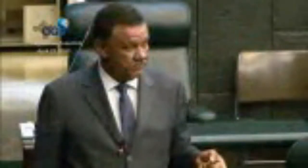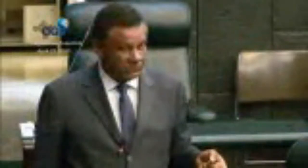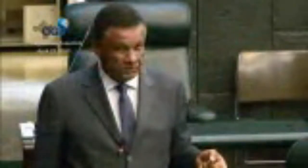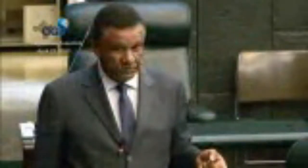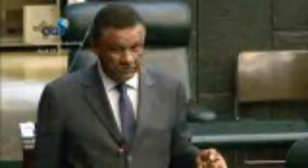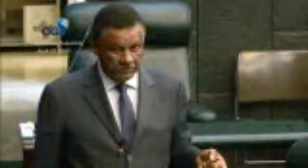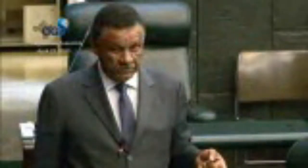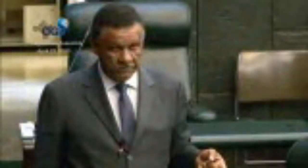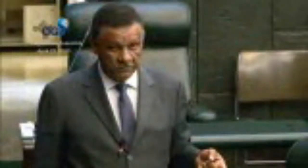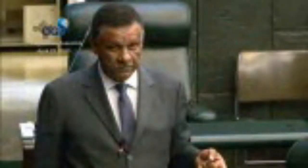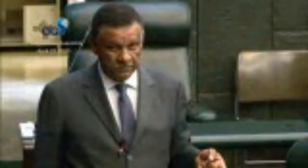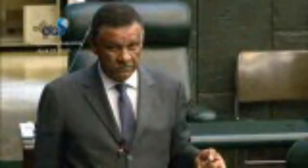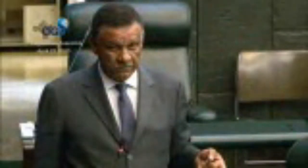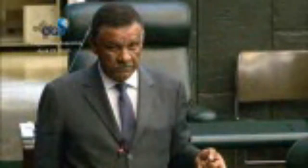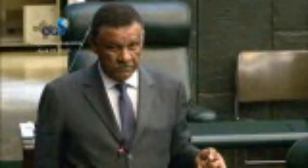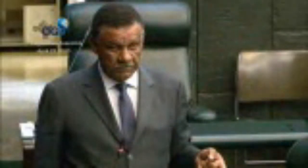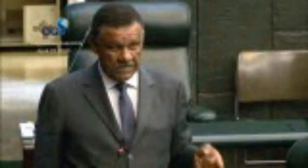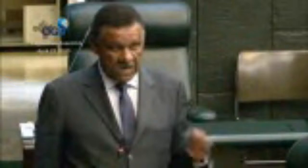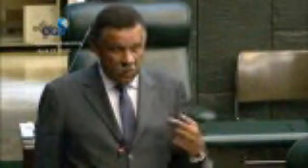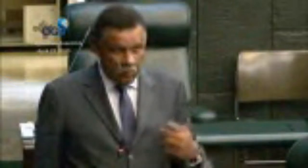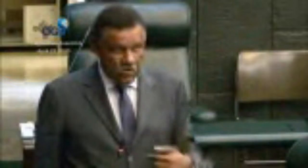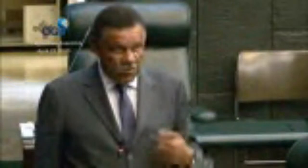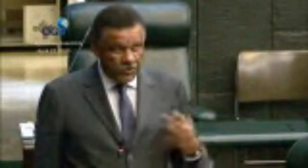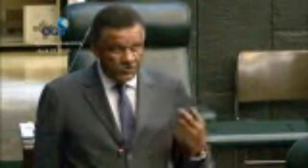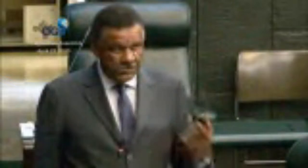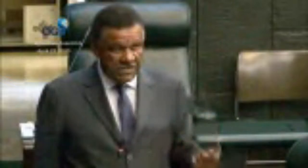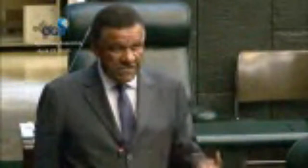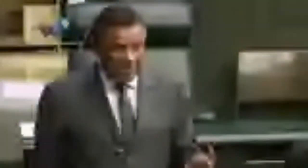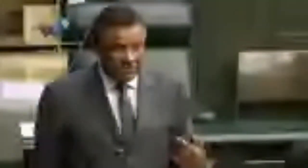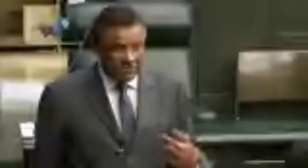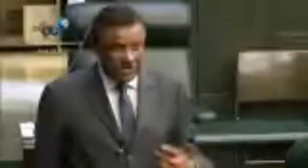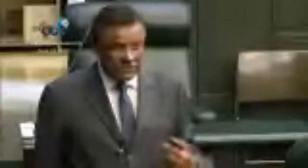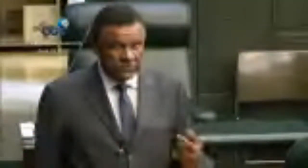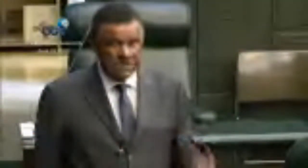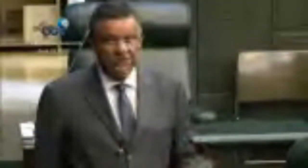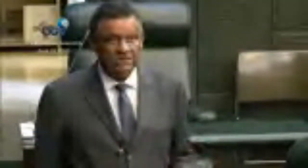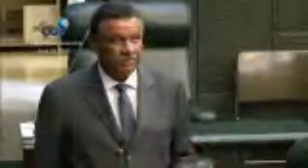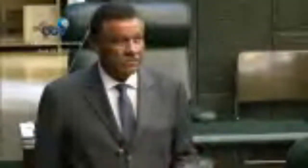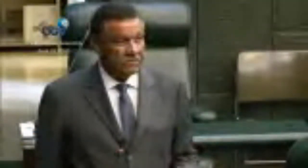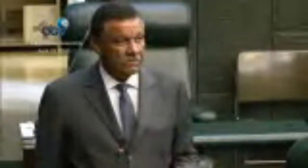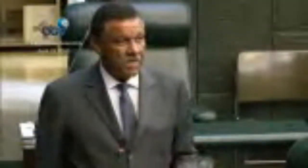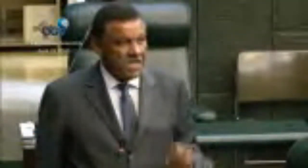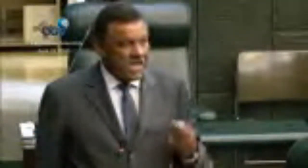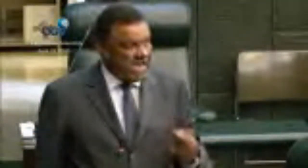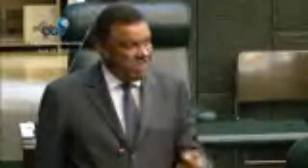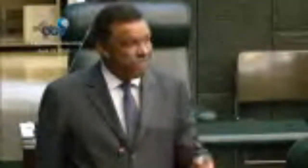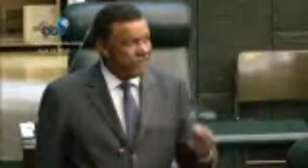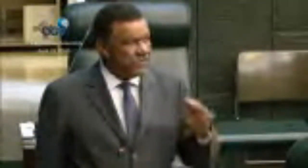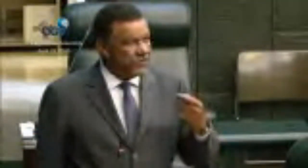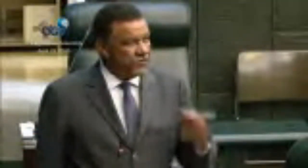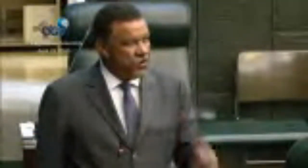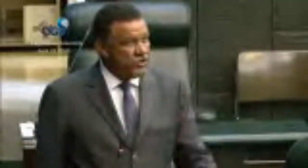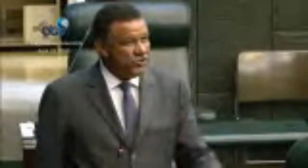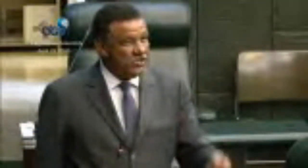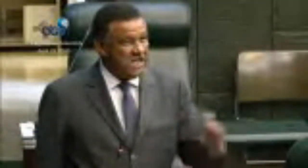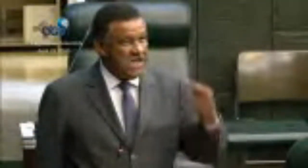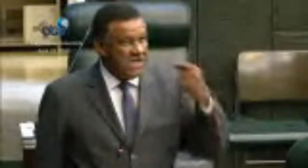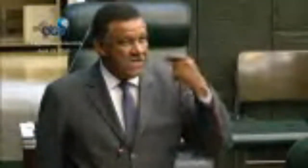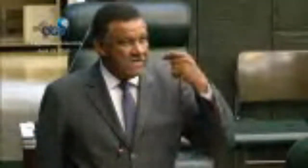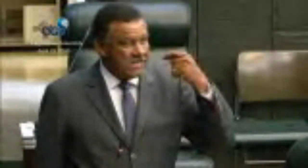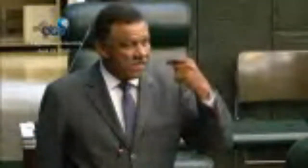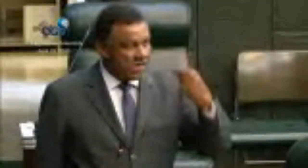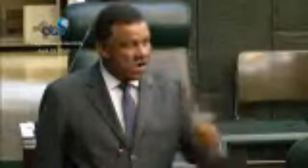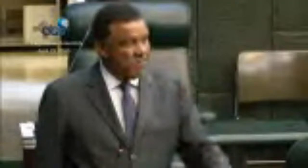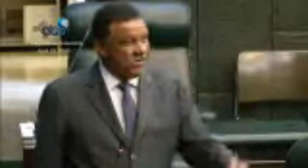Now we understand the value of it. Every Thursday, the garbage men pick